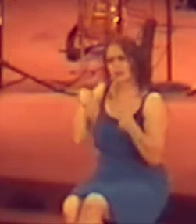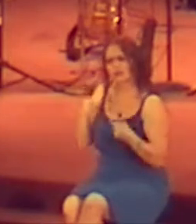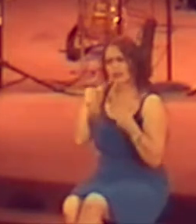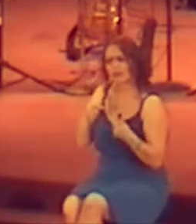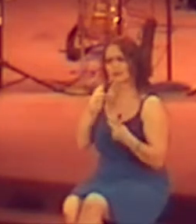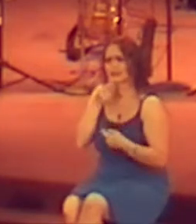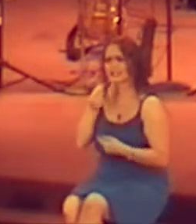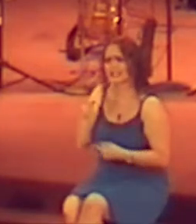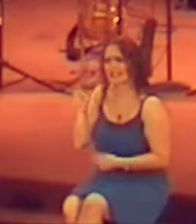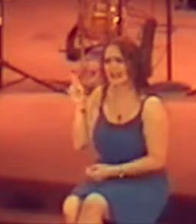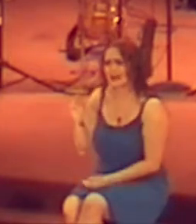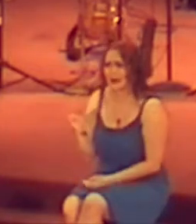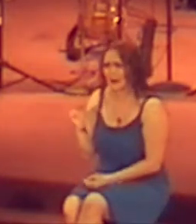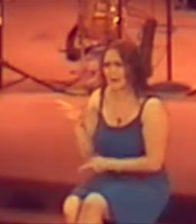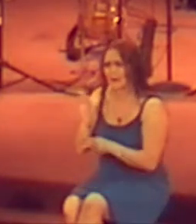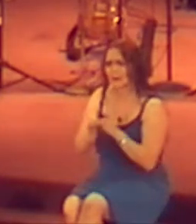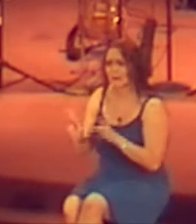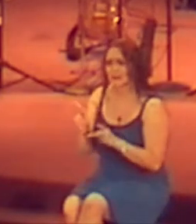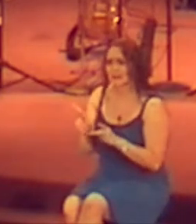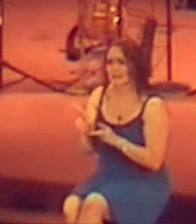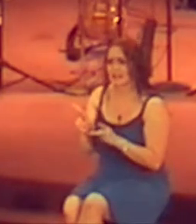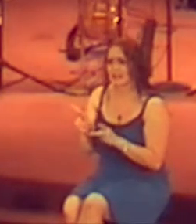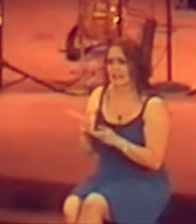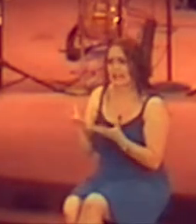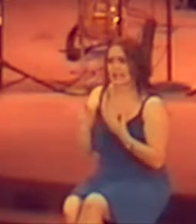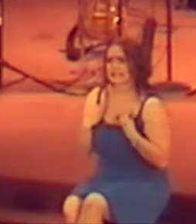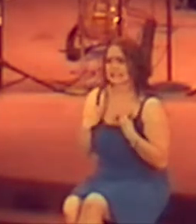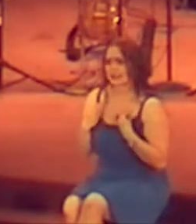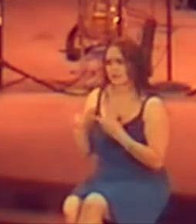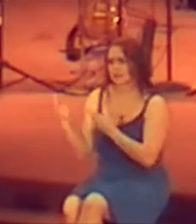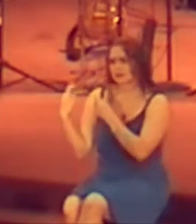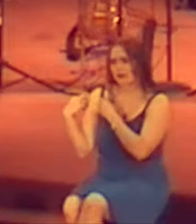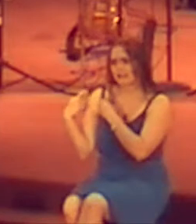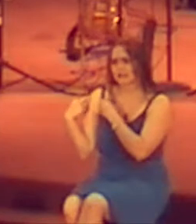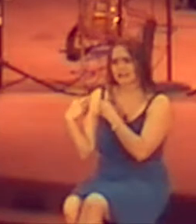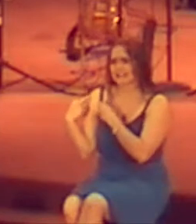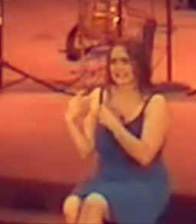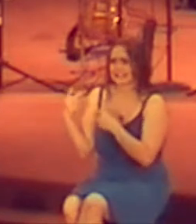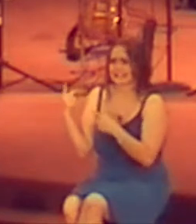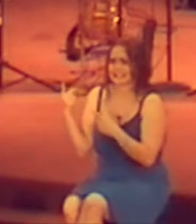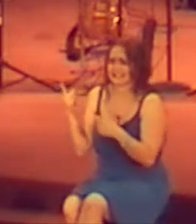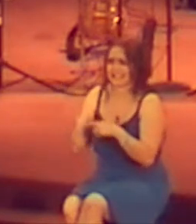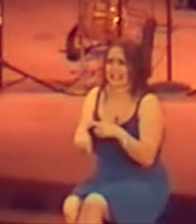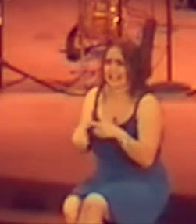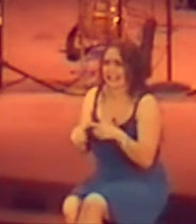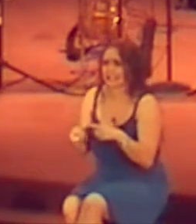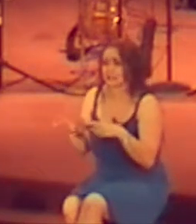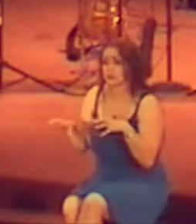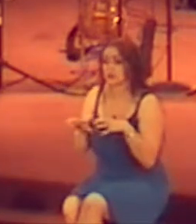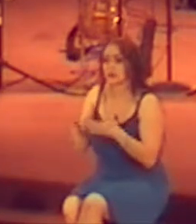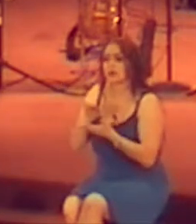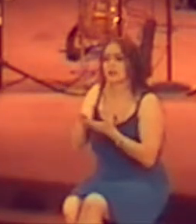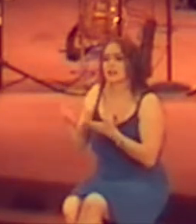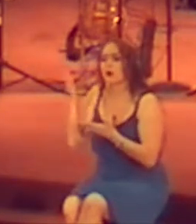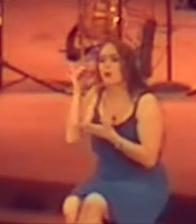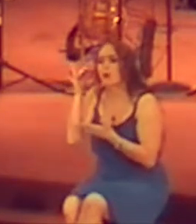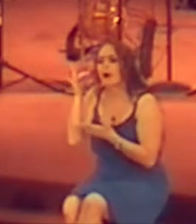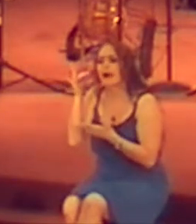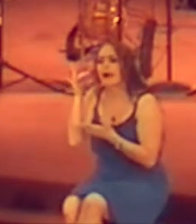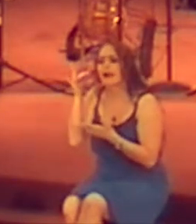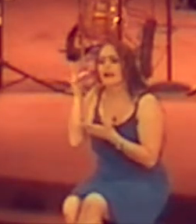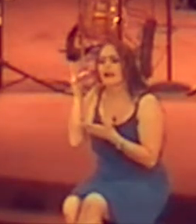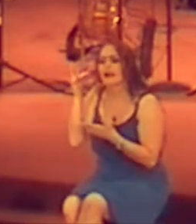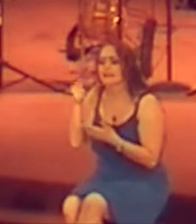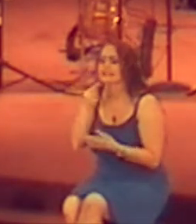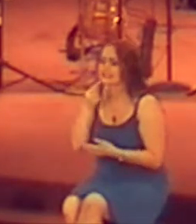no to people? You know, and we end up taking on more responsibility than we really need to. And we end up just doing things just because